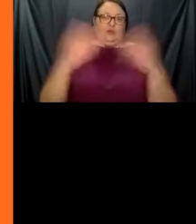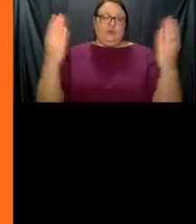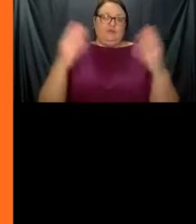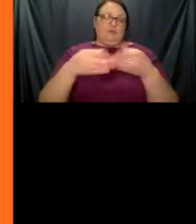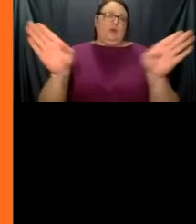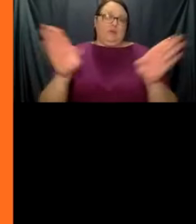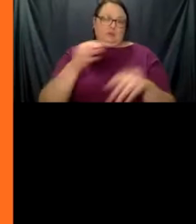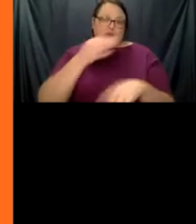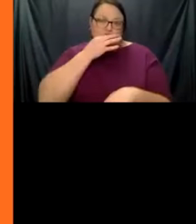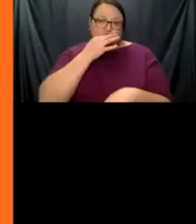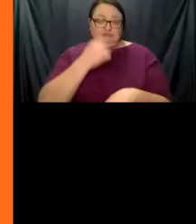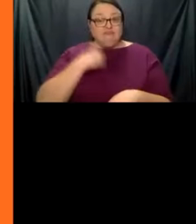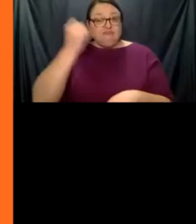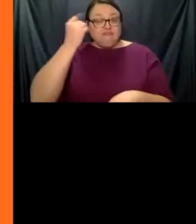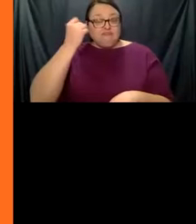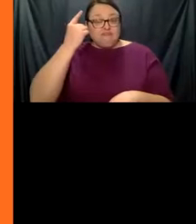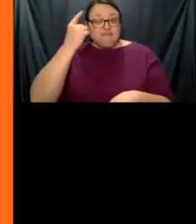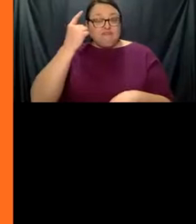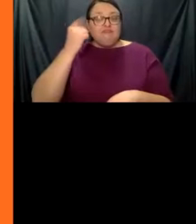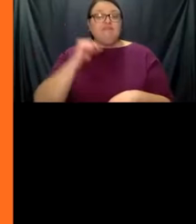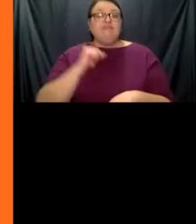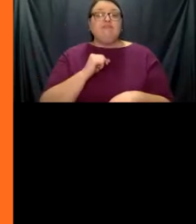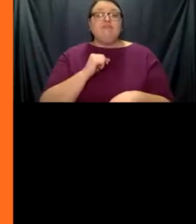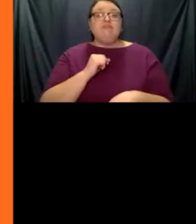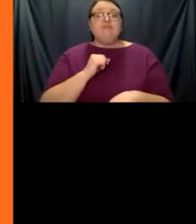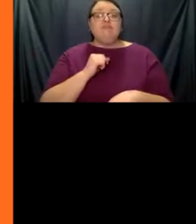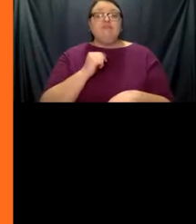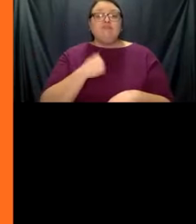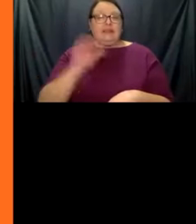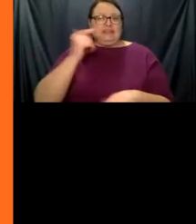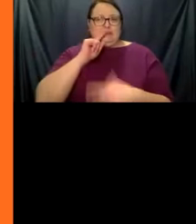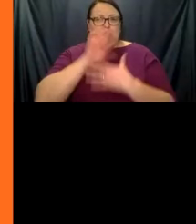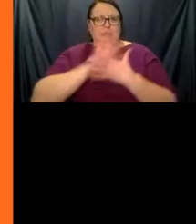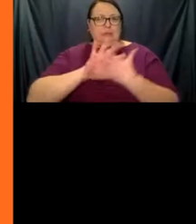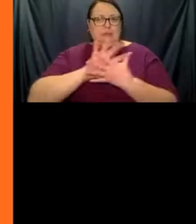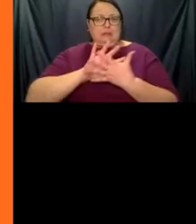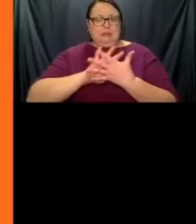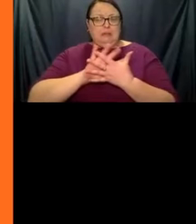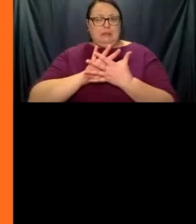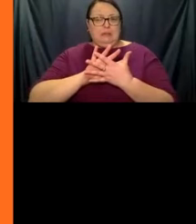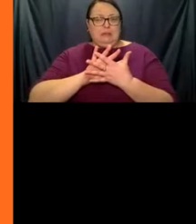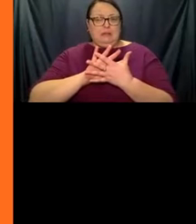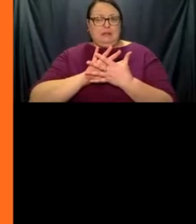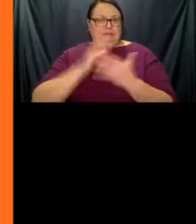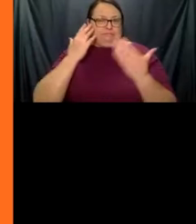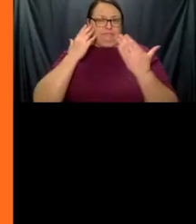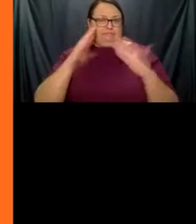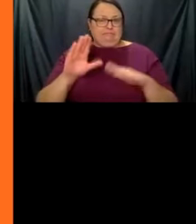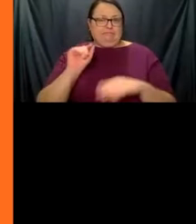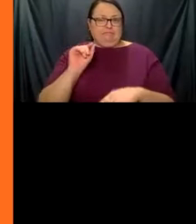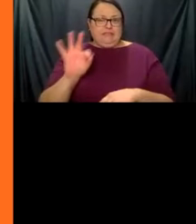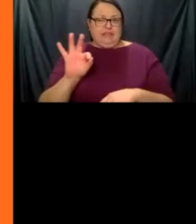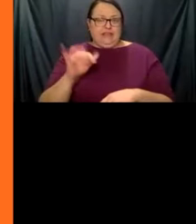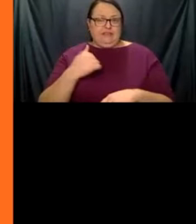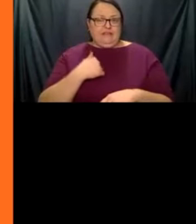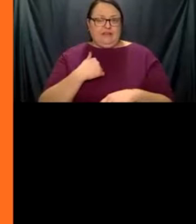Necesidades para remodelar el edificio. I'm sounding muffled. I don't know